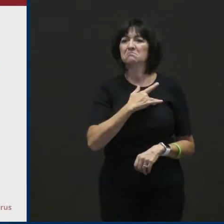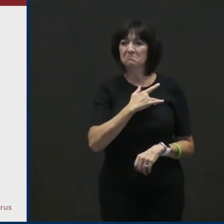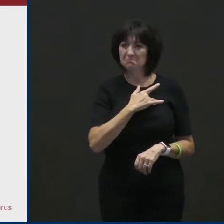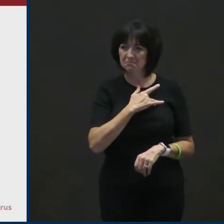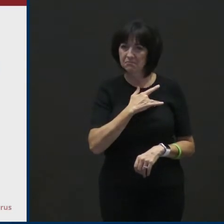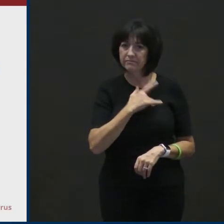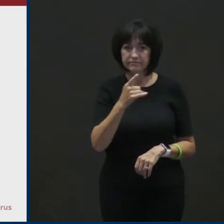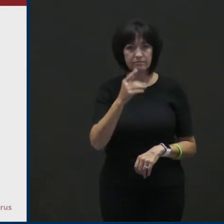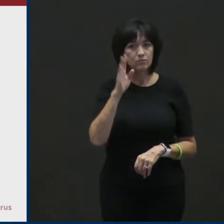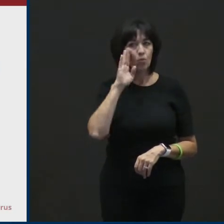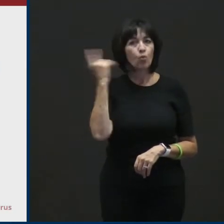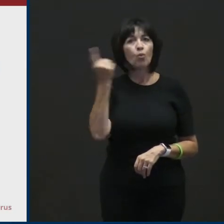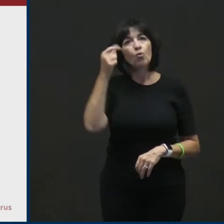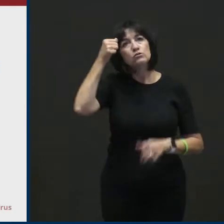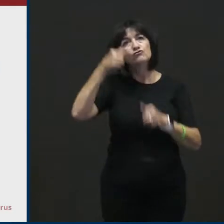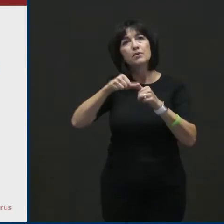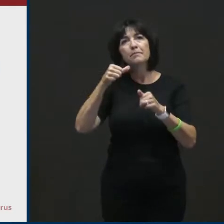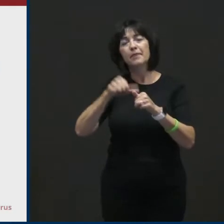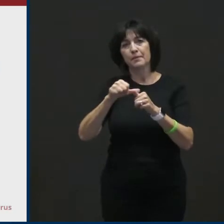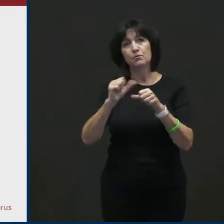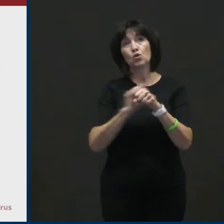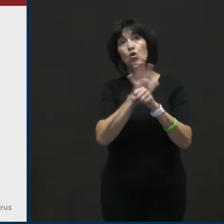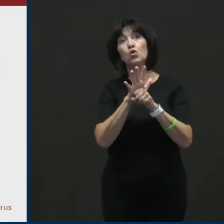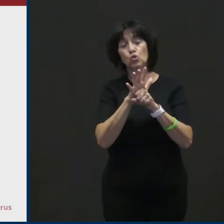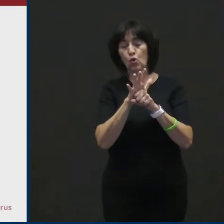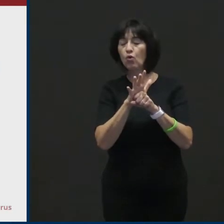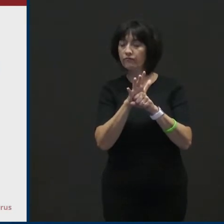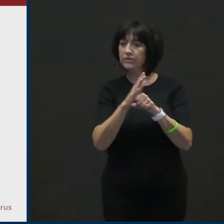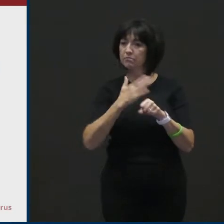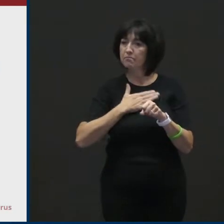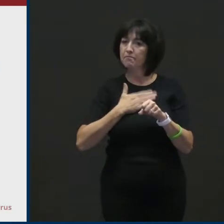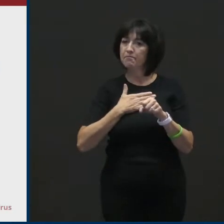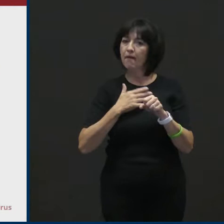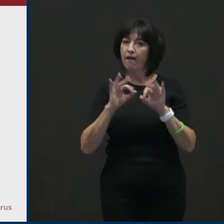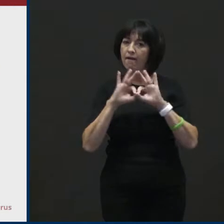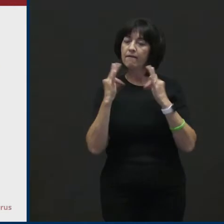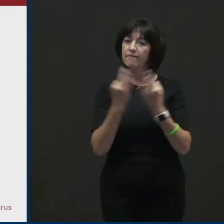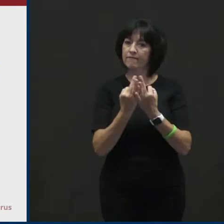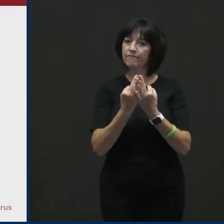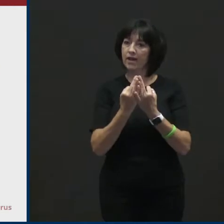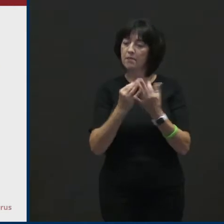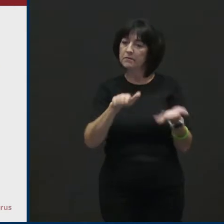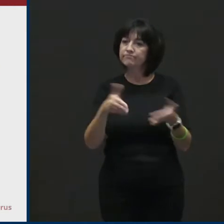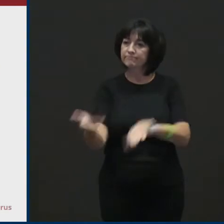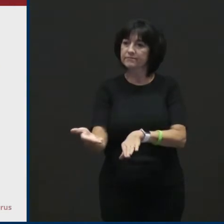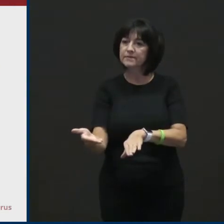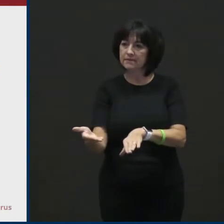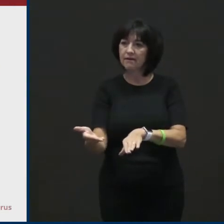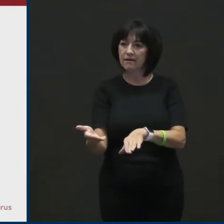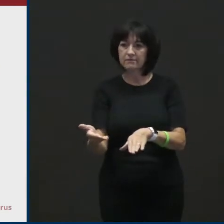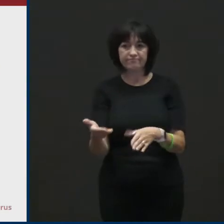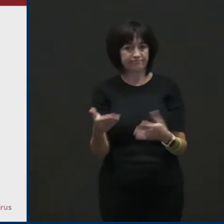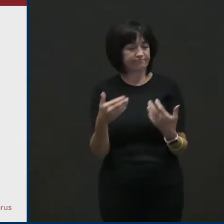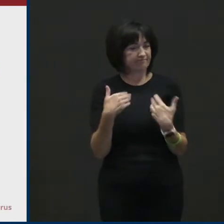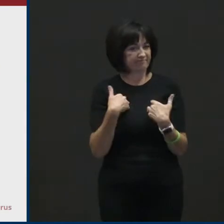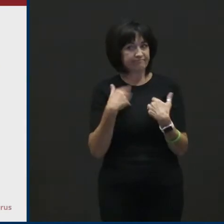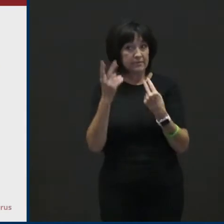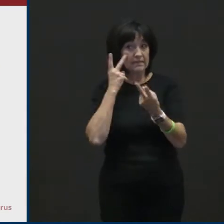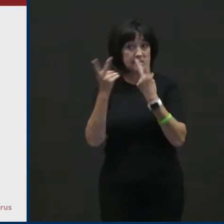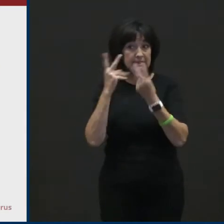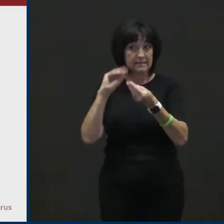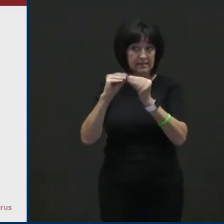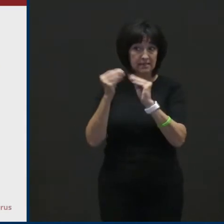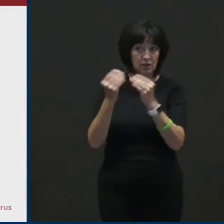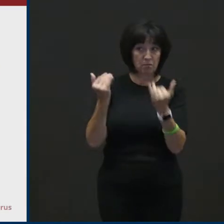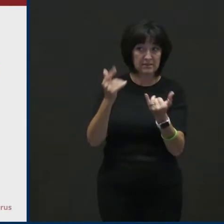it. Hospitalizations, as I said, have leveled out right around 40. We did go down into the 30s, AJ, and I think